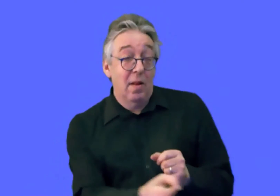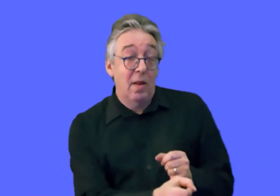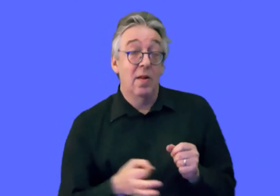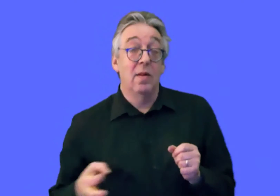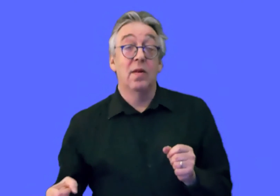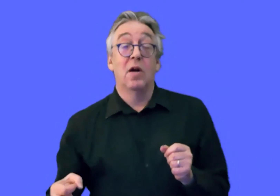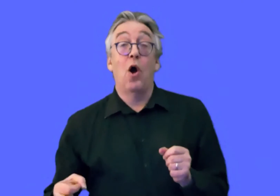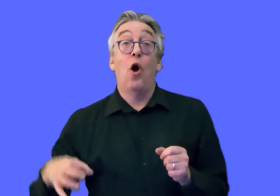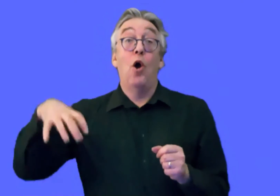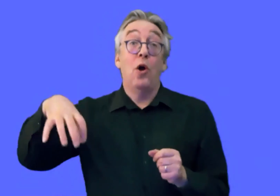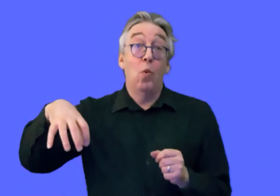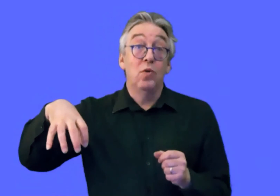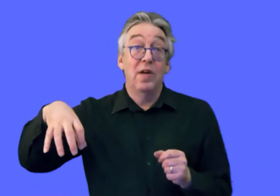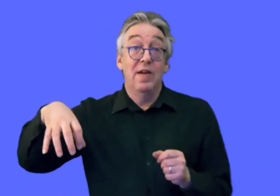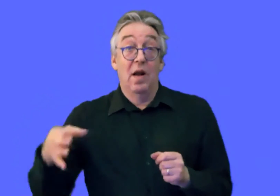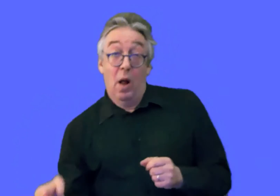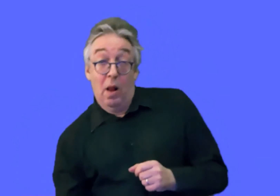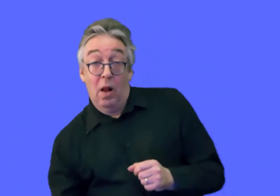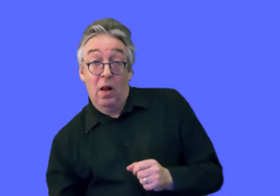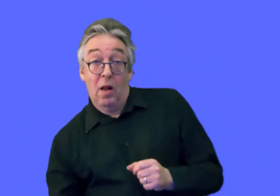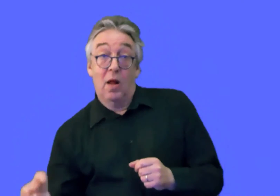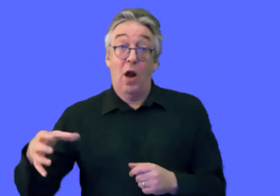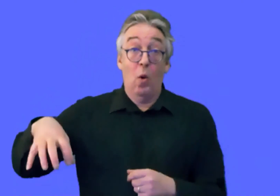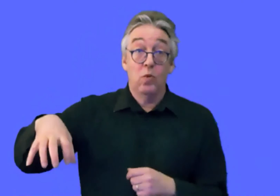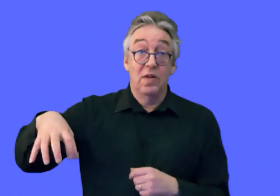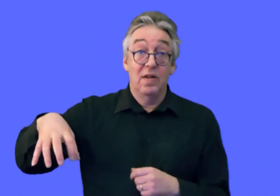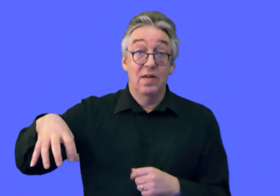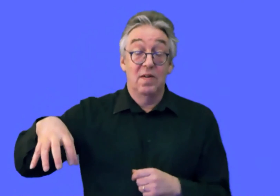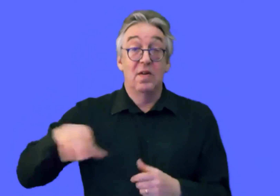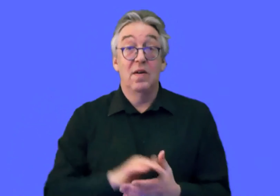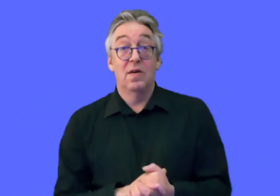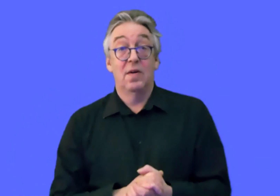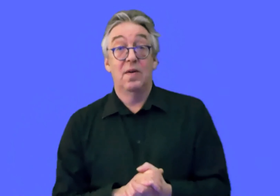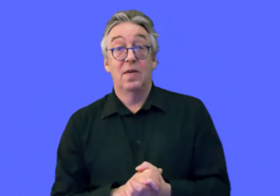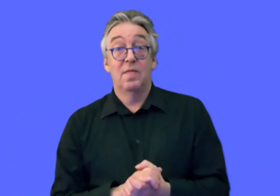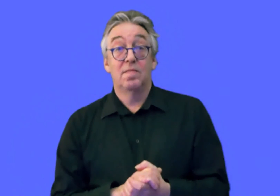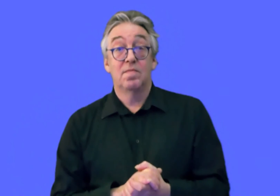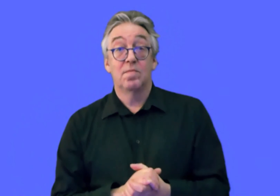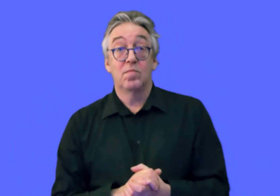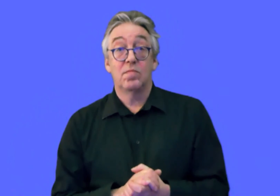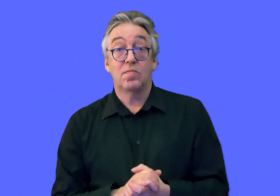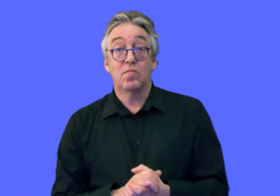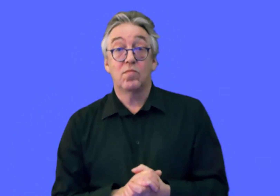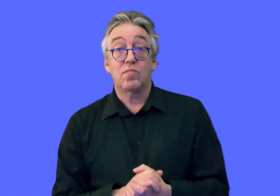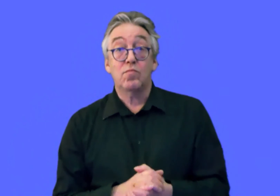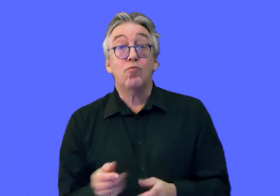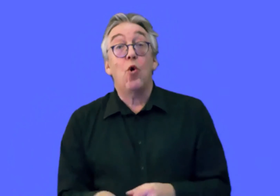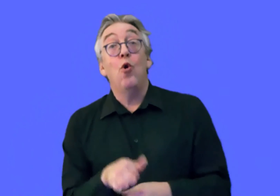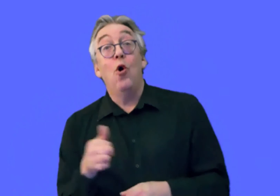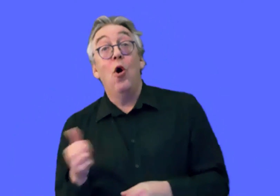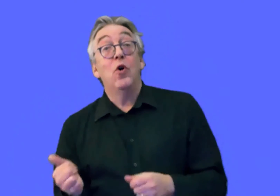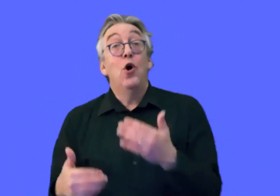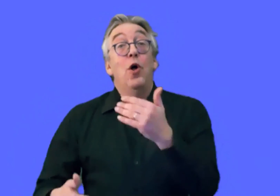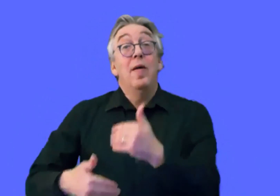and sub-county. So the rest of the details of the disability-related indicators